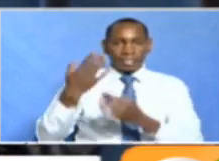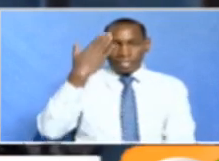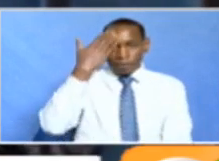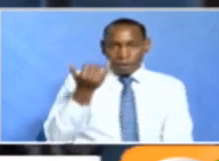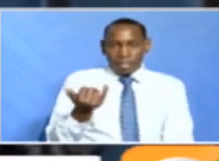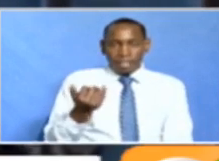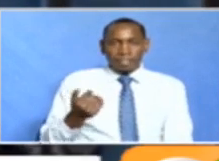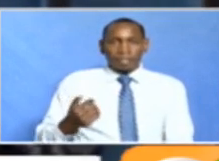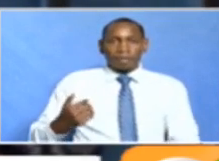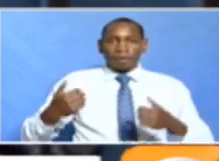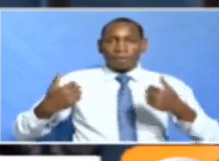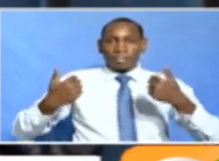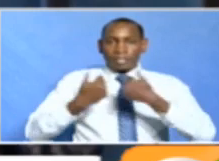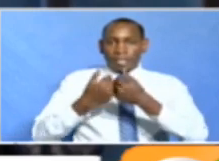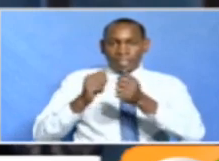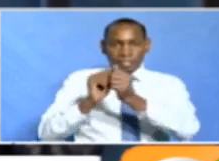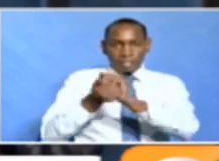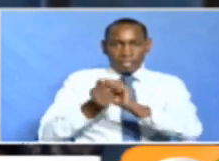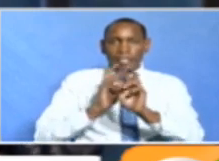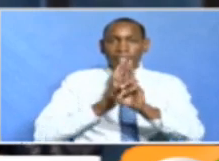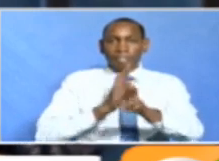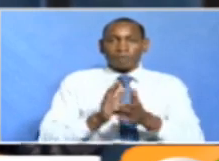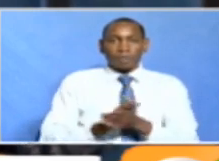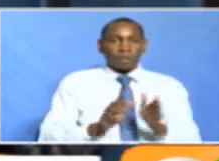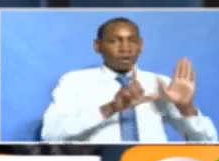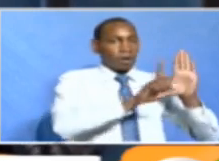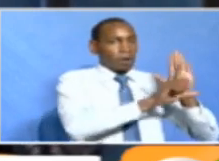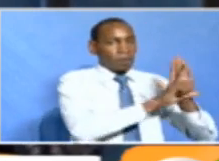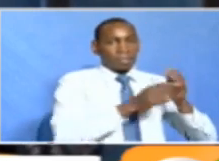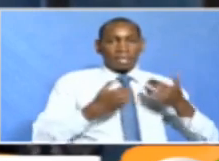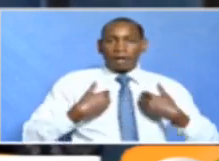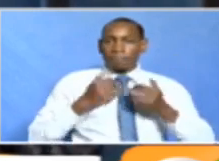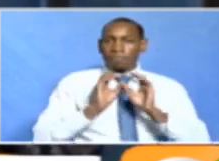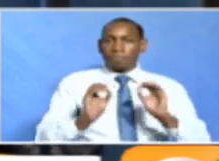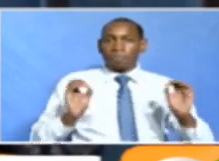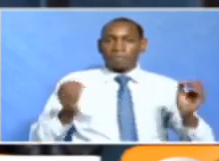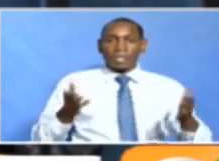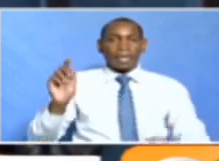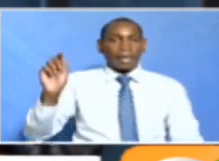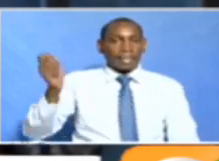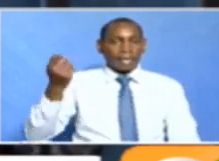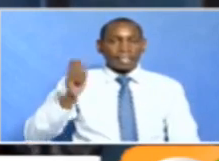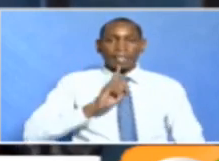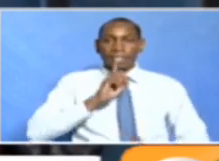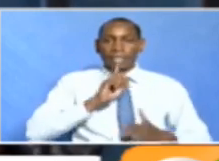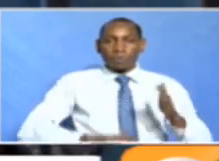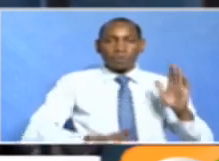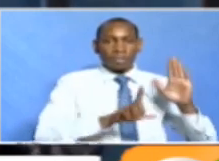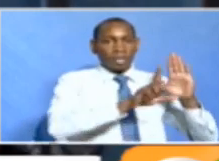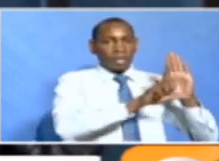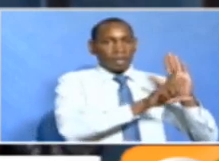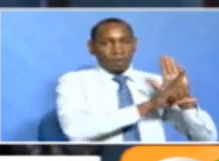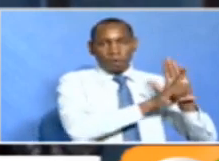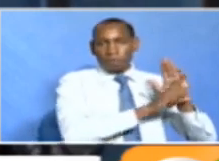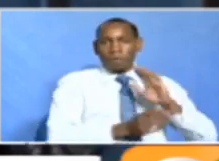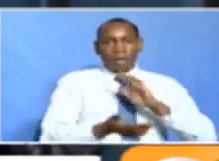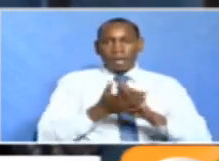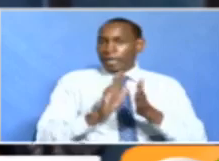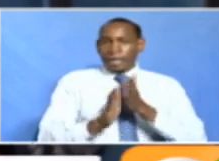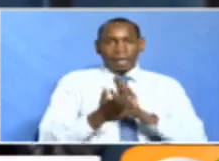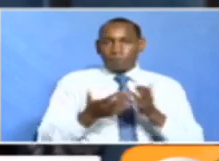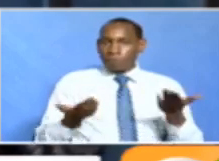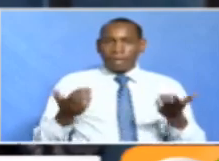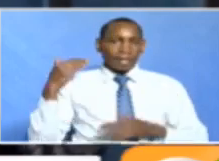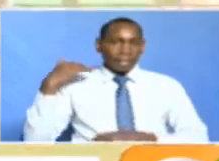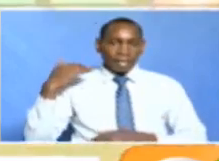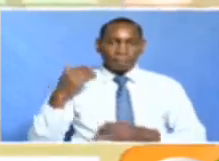of match fixing. So those laws are non-existent in Kenya. And as we say in law, nulla crimen sine lege, no